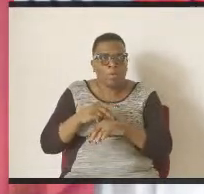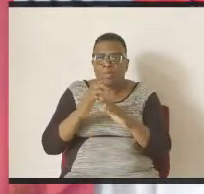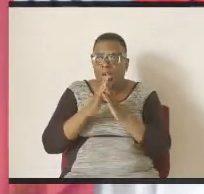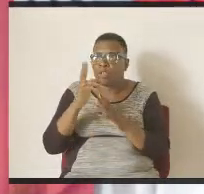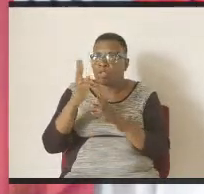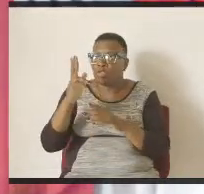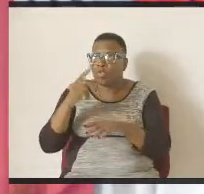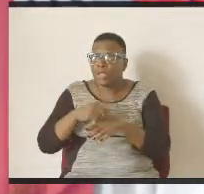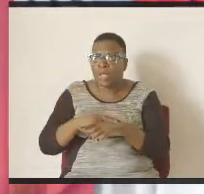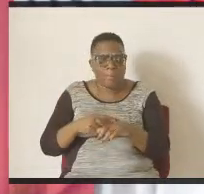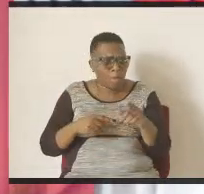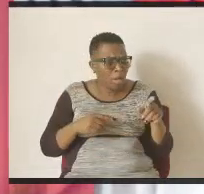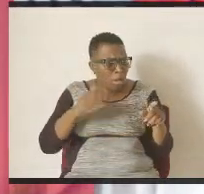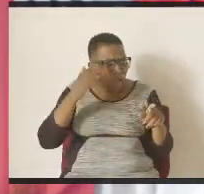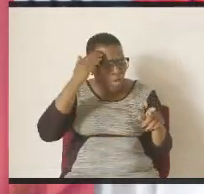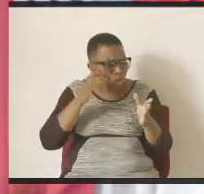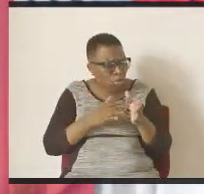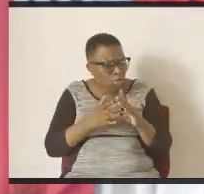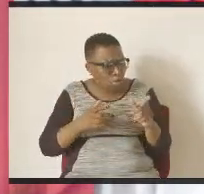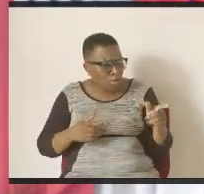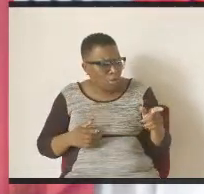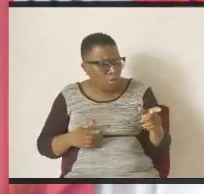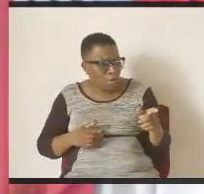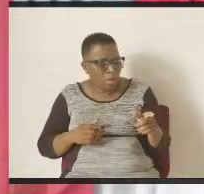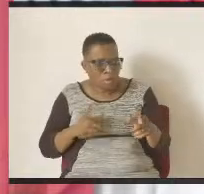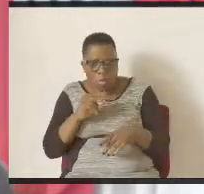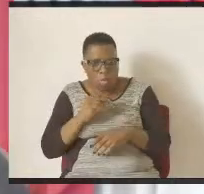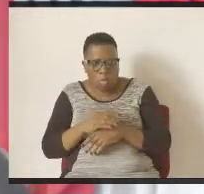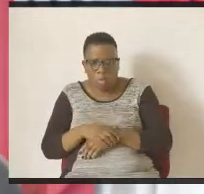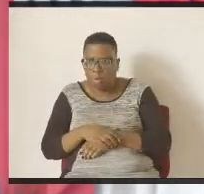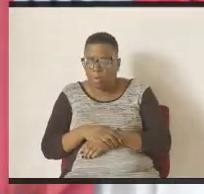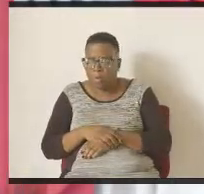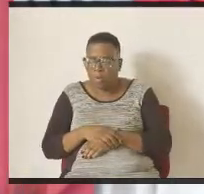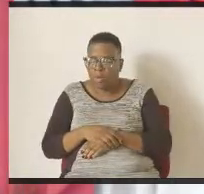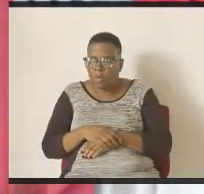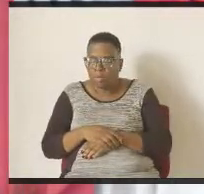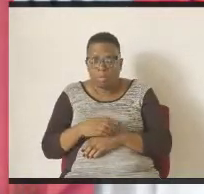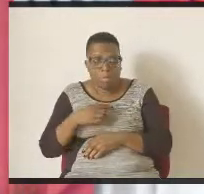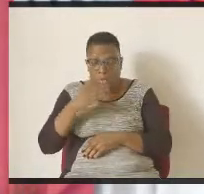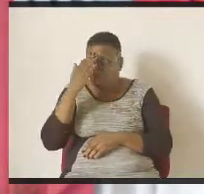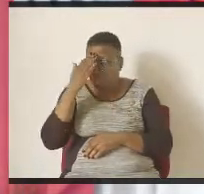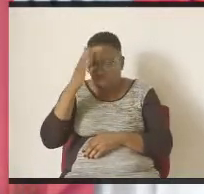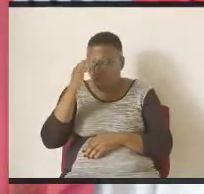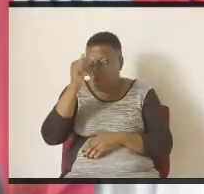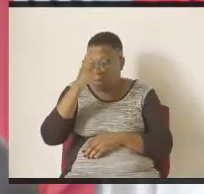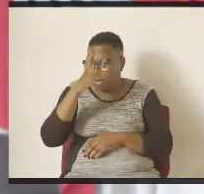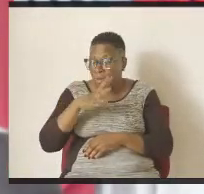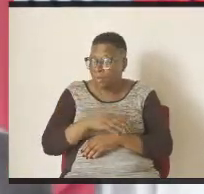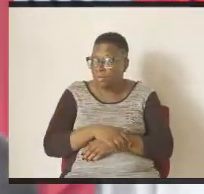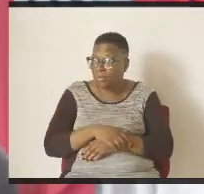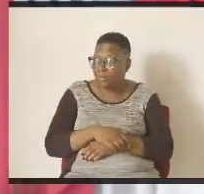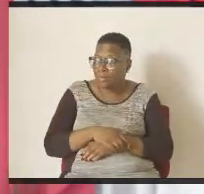times, "But you know the man, you were with him." Three times Peter said, "I don't know the man."